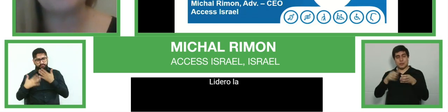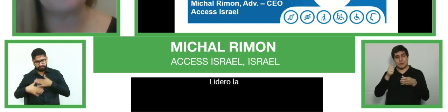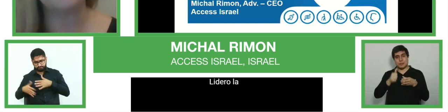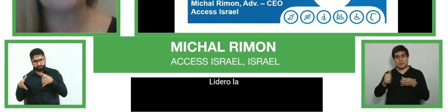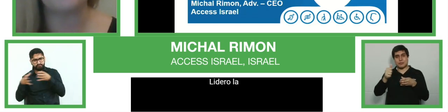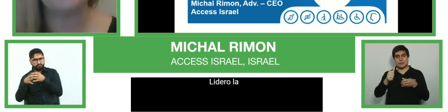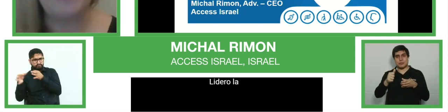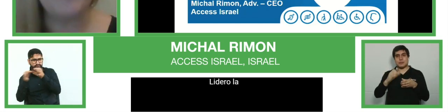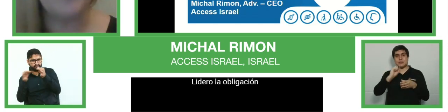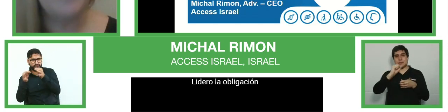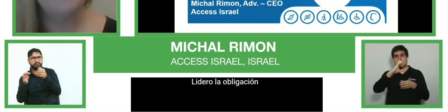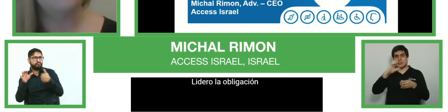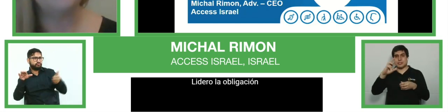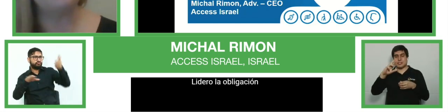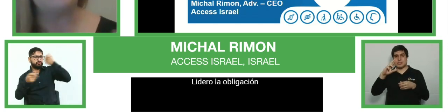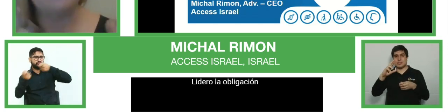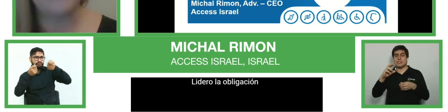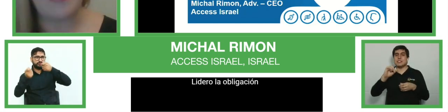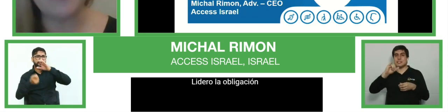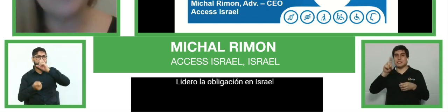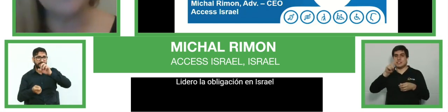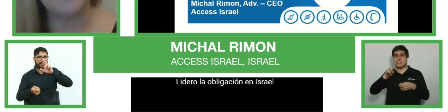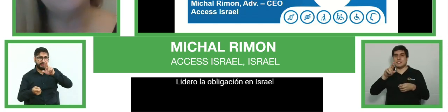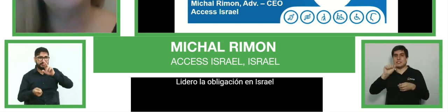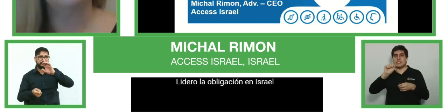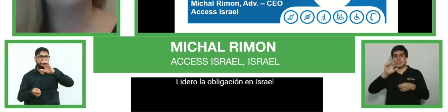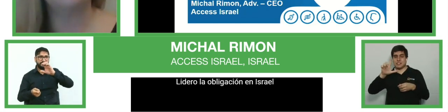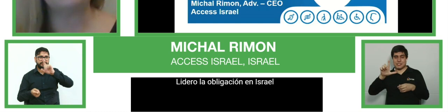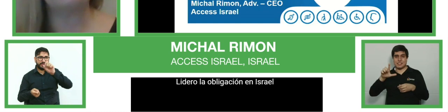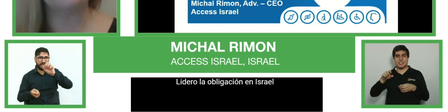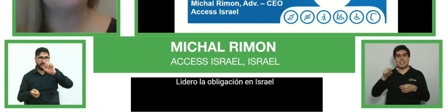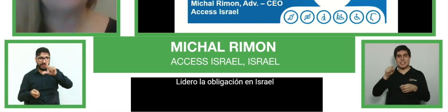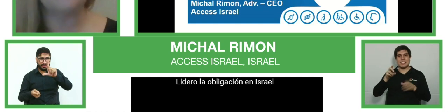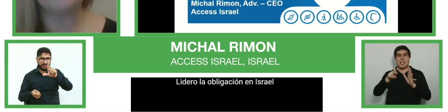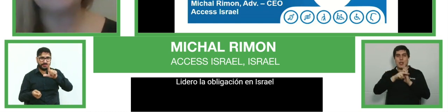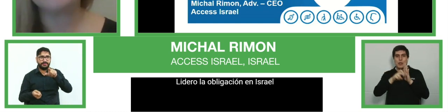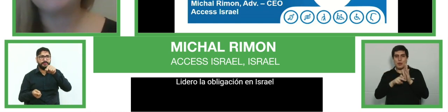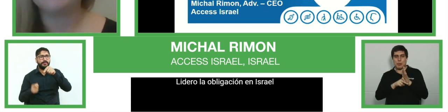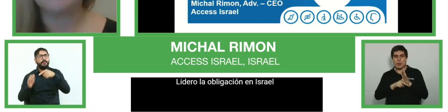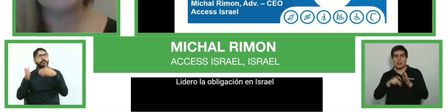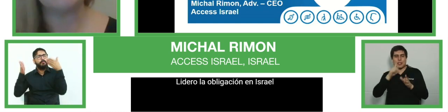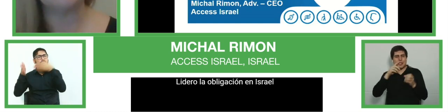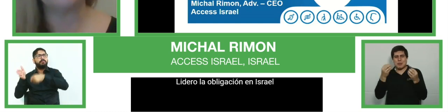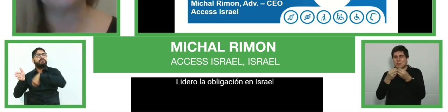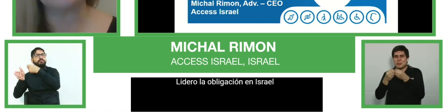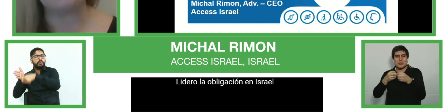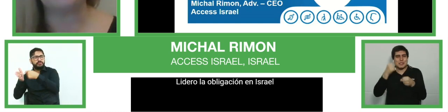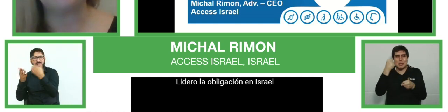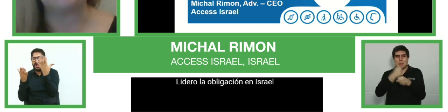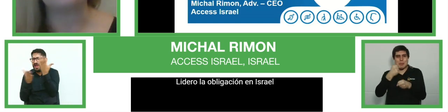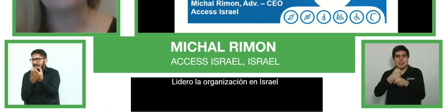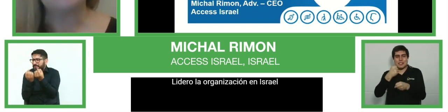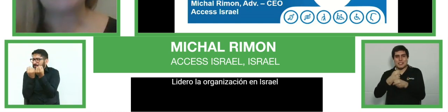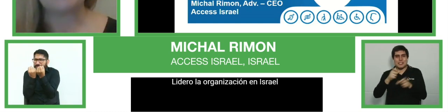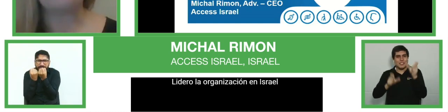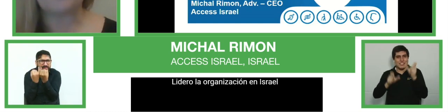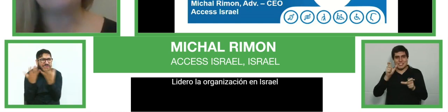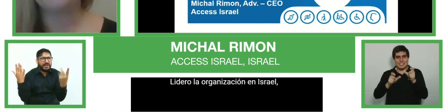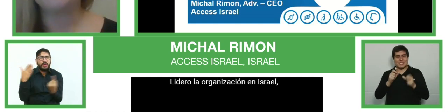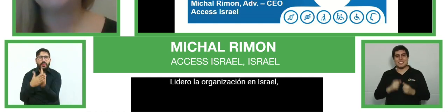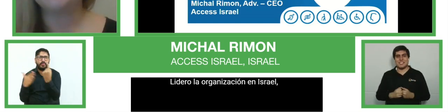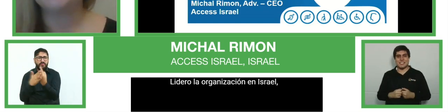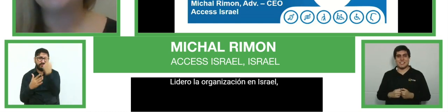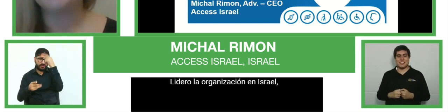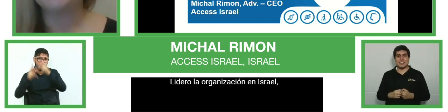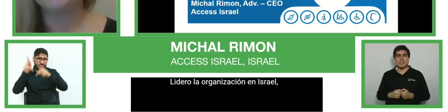Israel. And I always say it, and I said it just now again. I'm going to talk to you about a project that